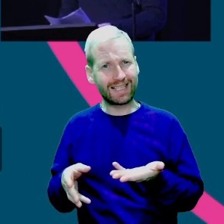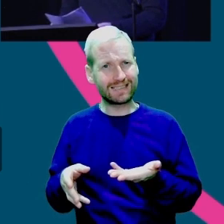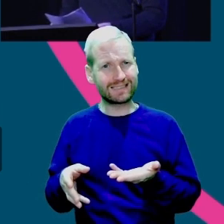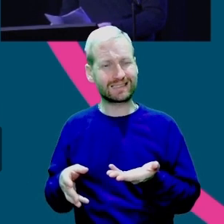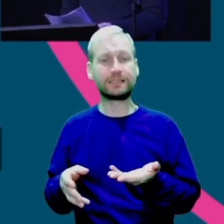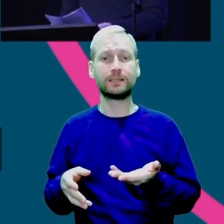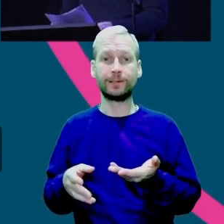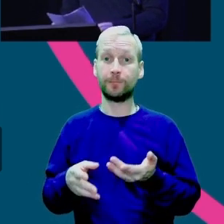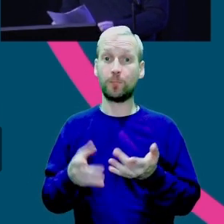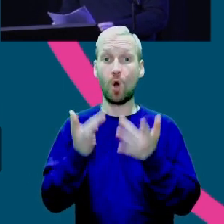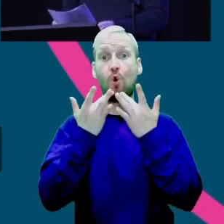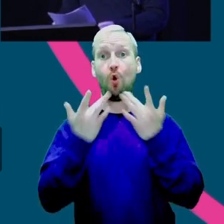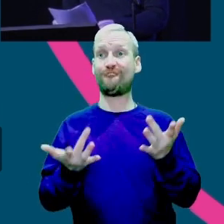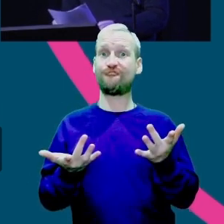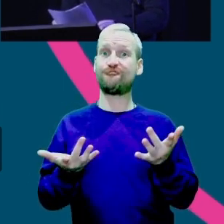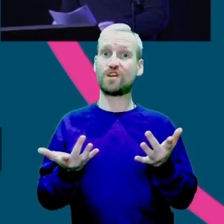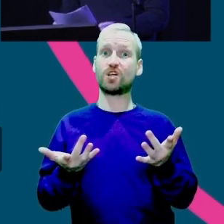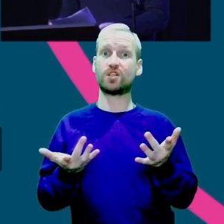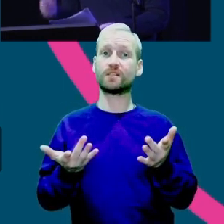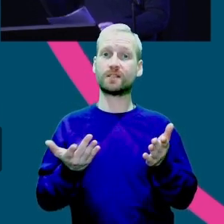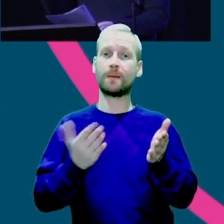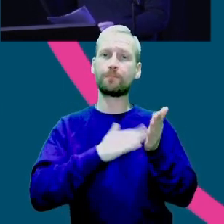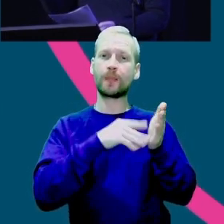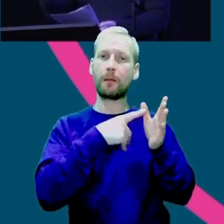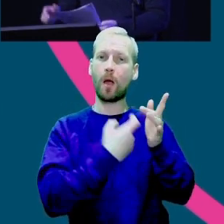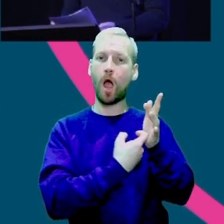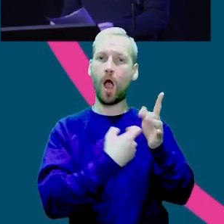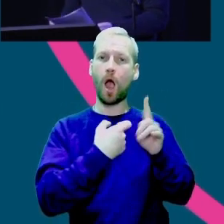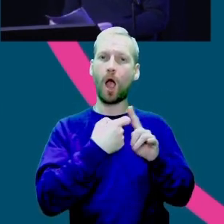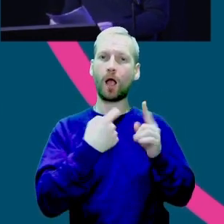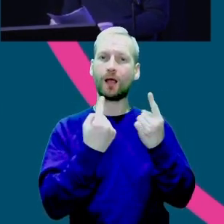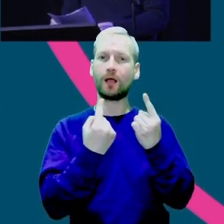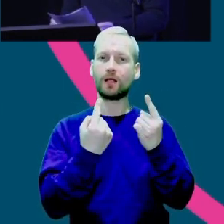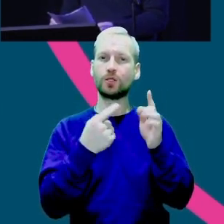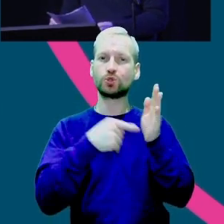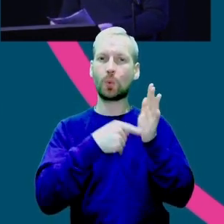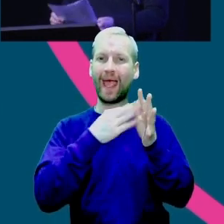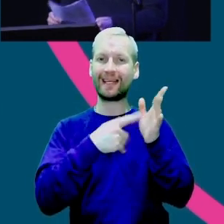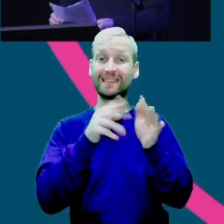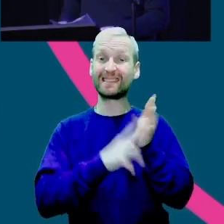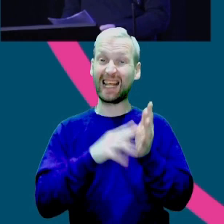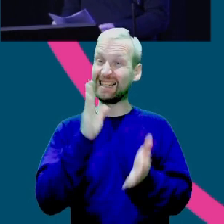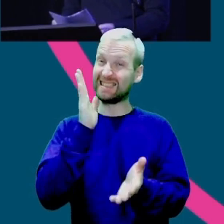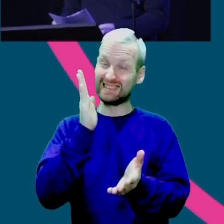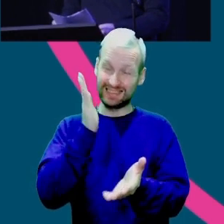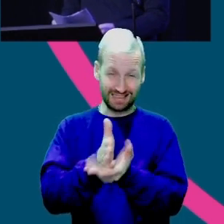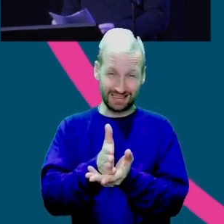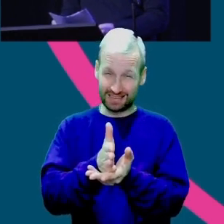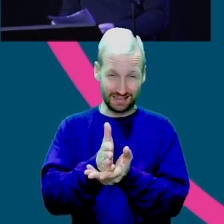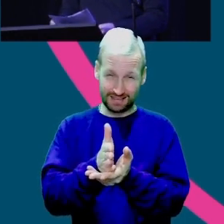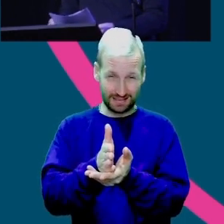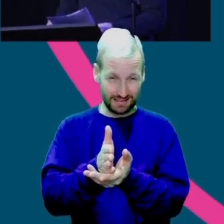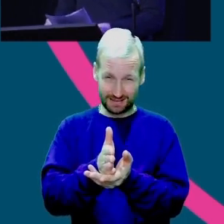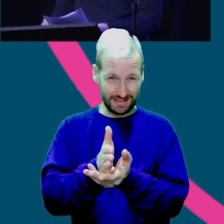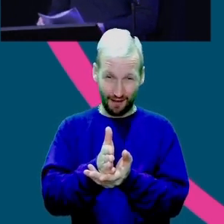it's an obvious, it's, as Mark Twain says, there's 2 certainties in life. It's going to happen.